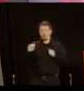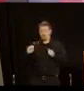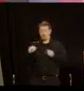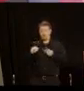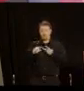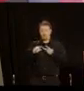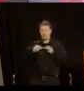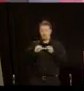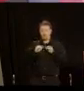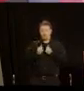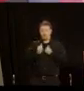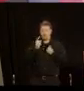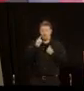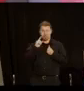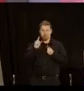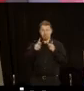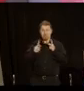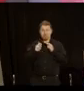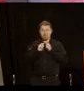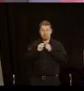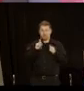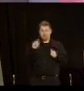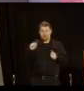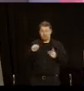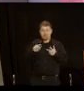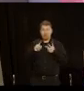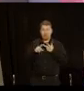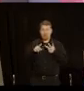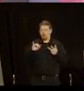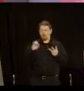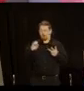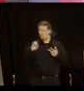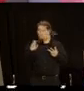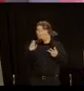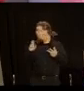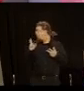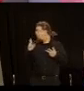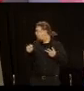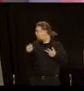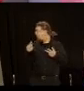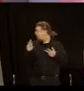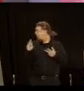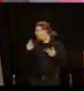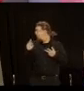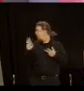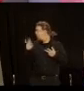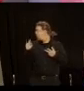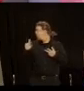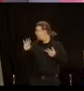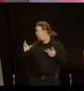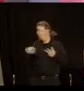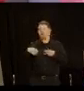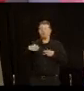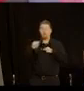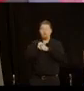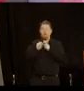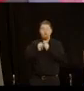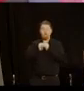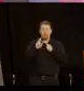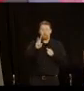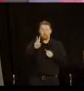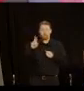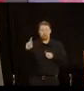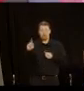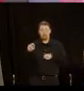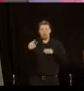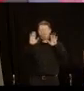Agency for Persons with Disabilities, to work with John Finch at ABLE, to work with Victoria Gaetanis at VR. I've had the